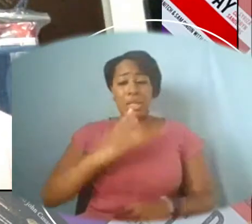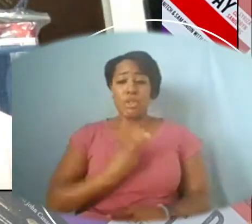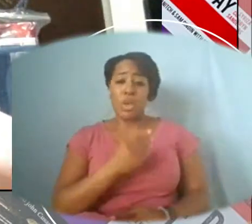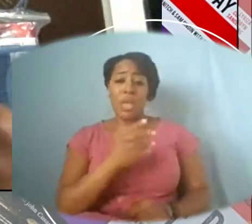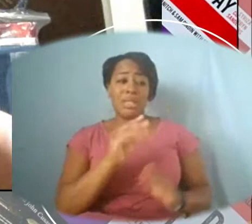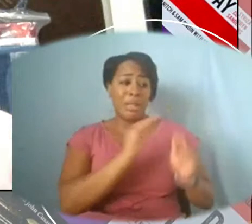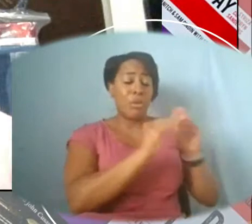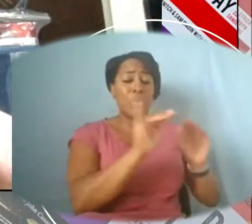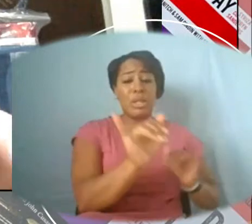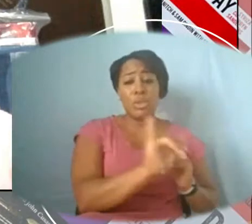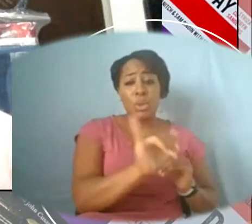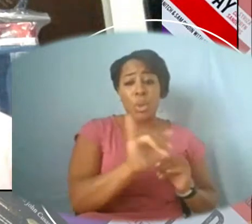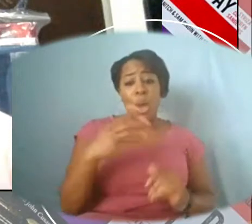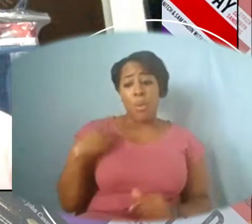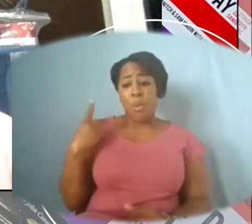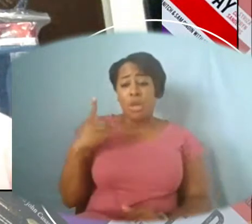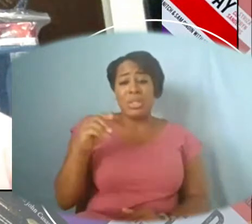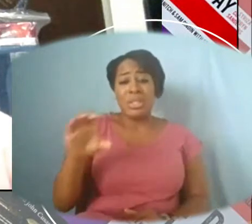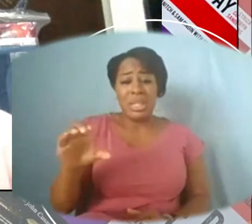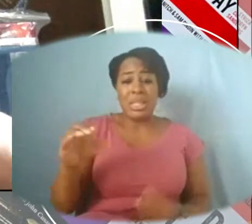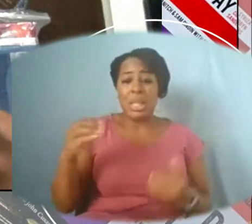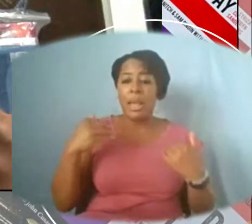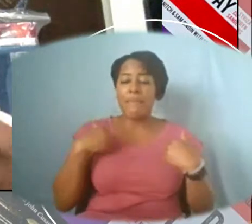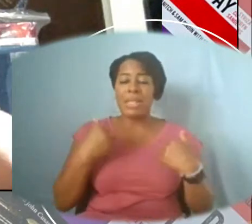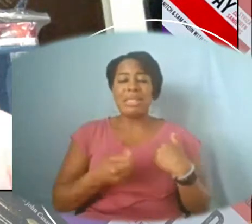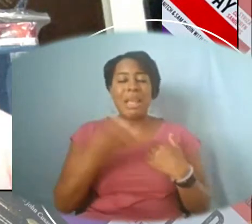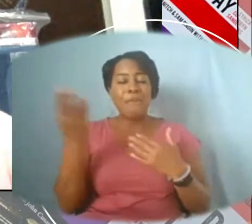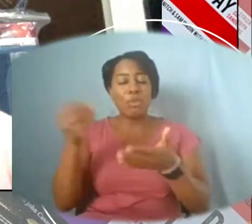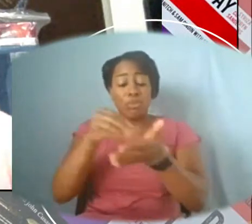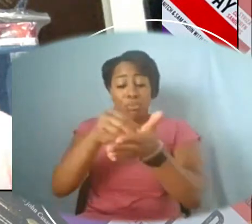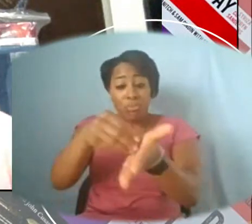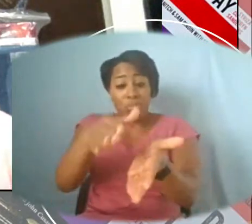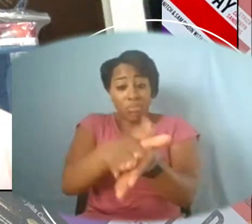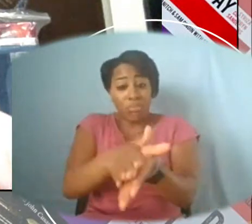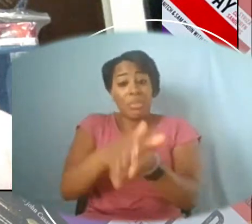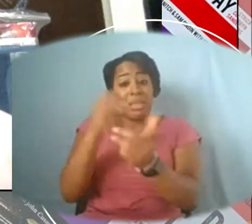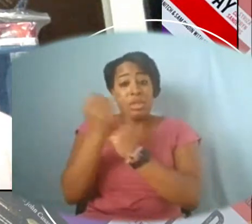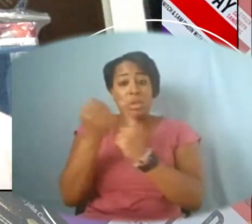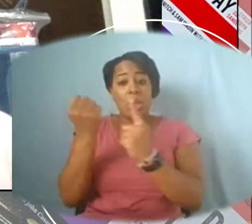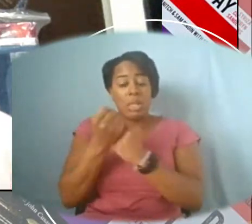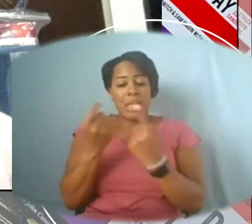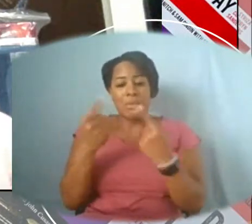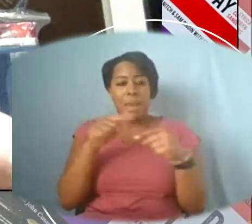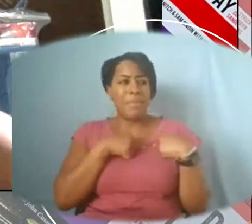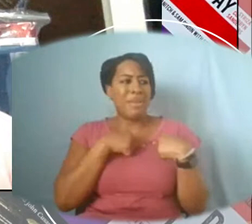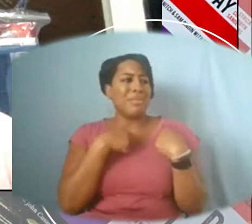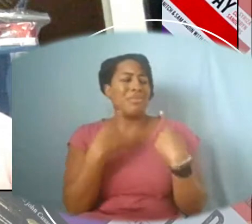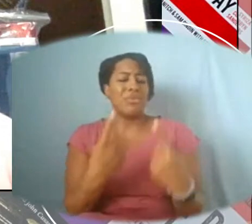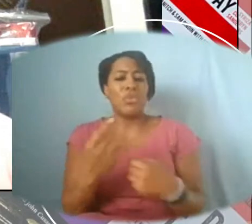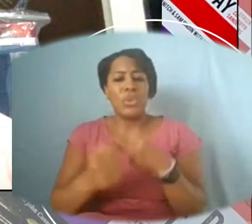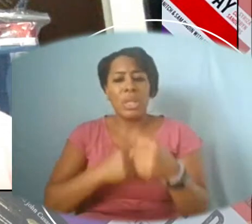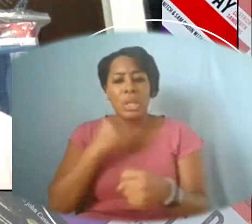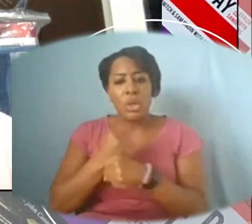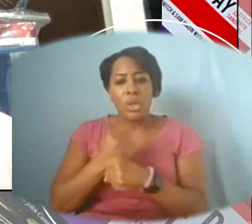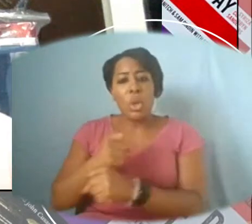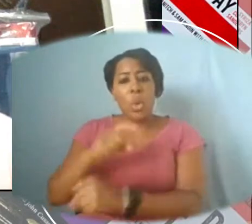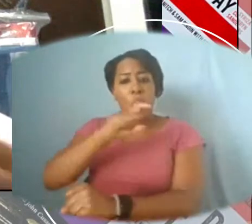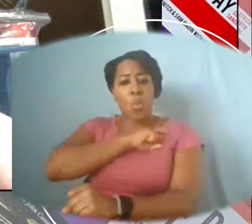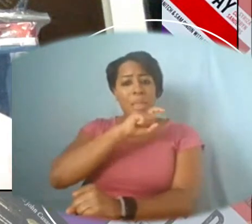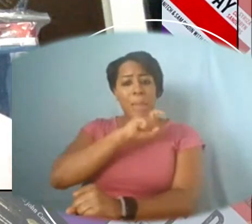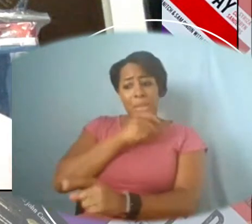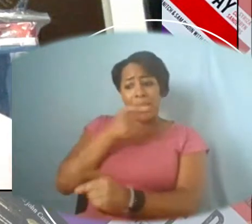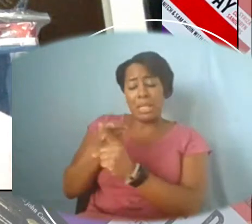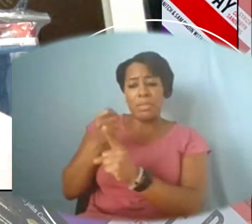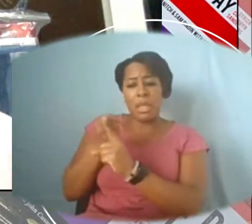DC, there's been several documented instances, and it's been continuing over years, where police officers have like tracked down